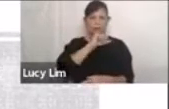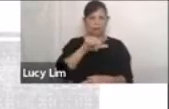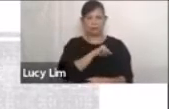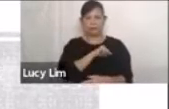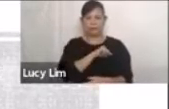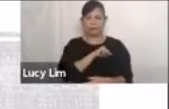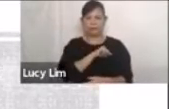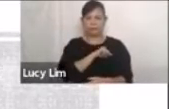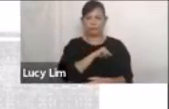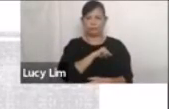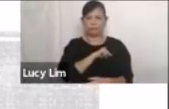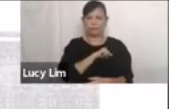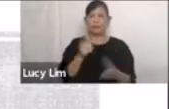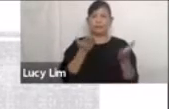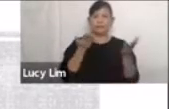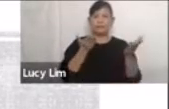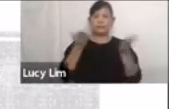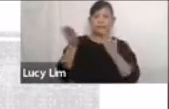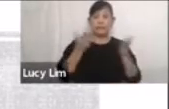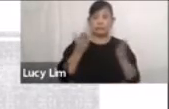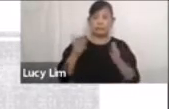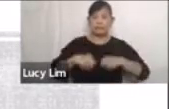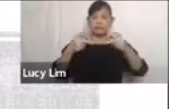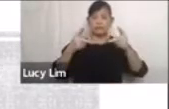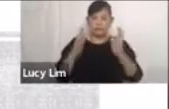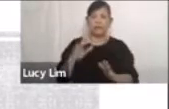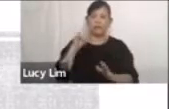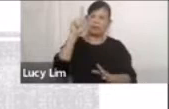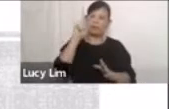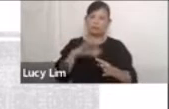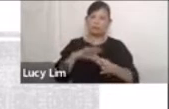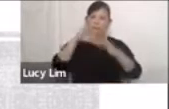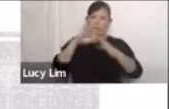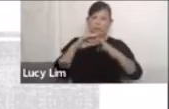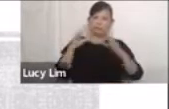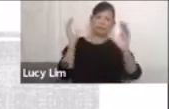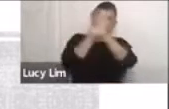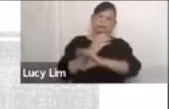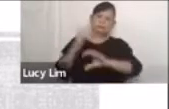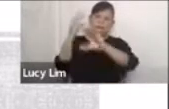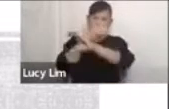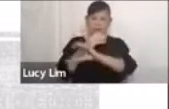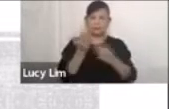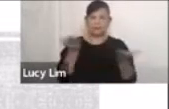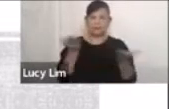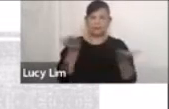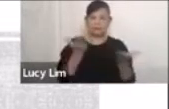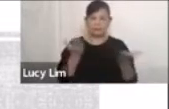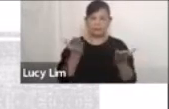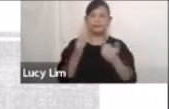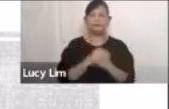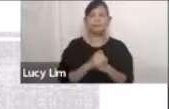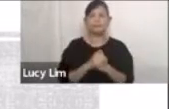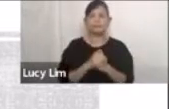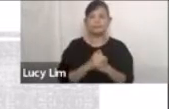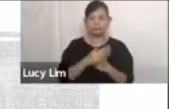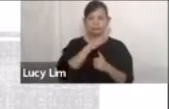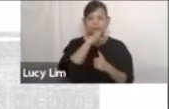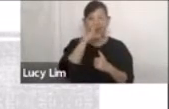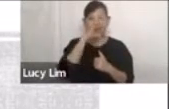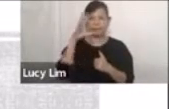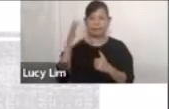one of the major challenges in accessing services. So sensitizing the